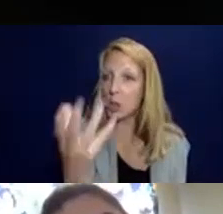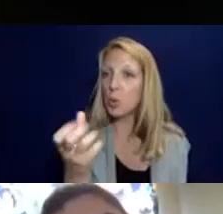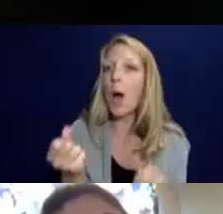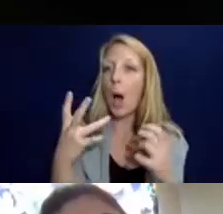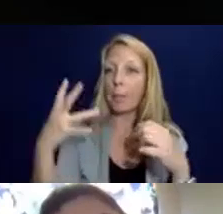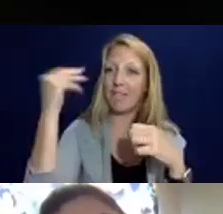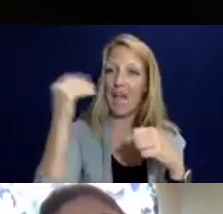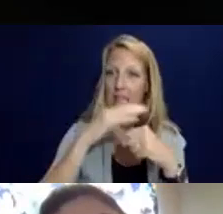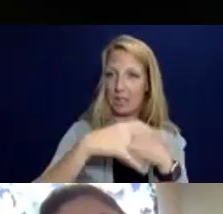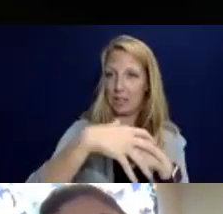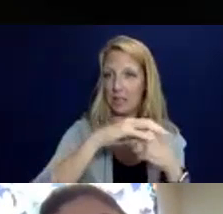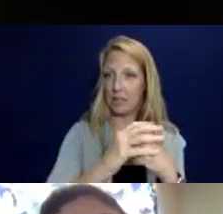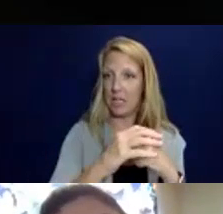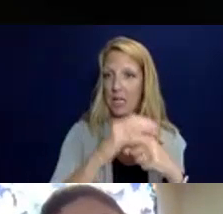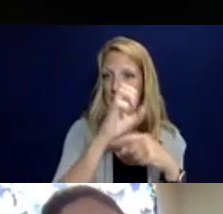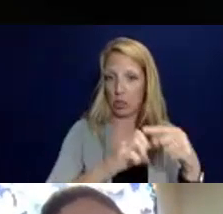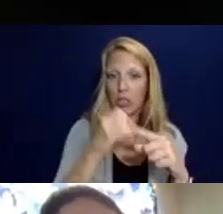go across all the way to iodine,